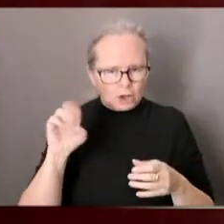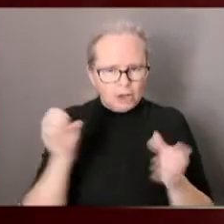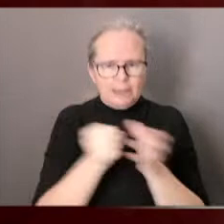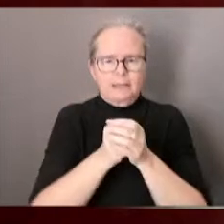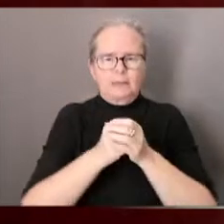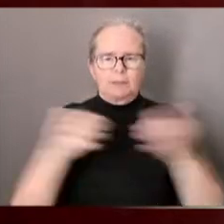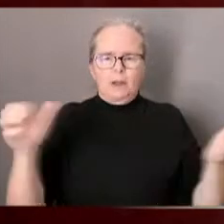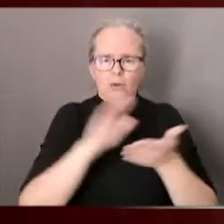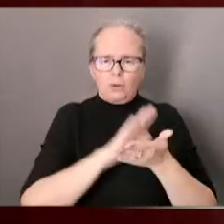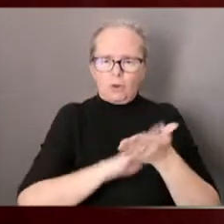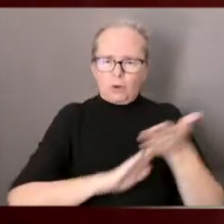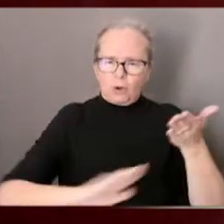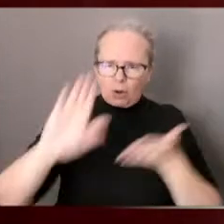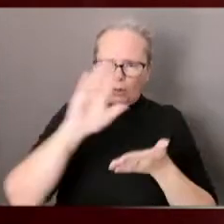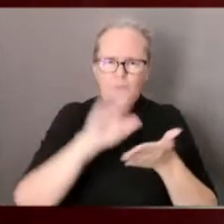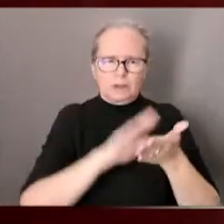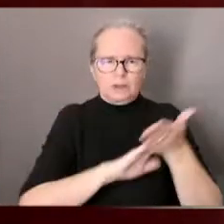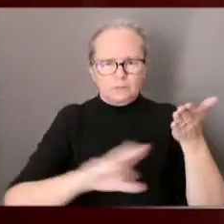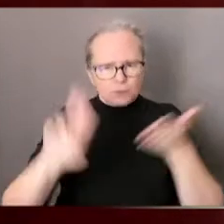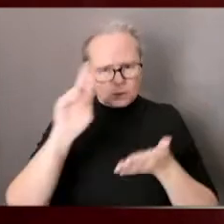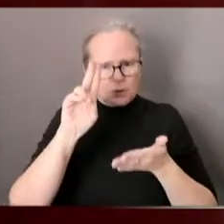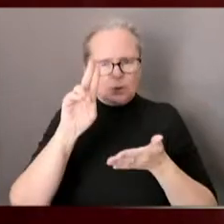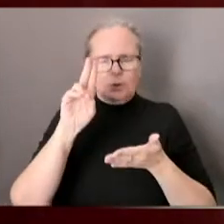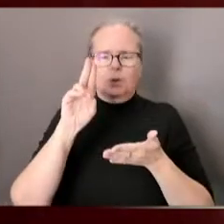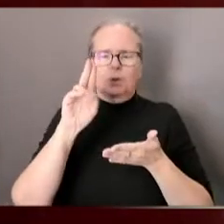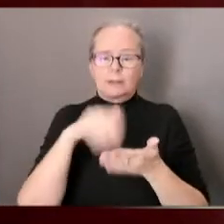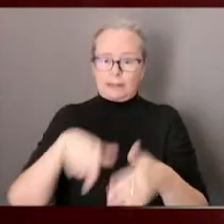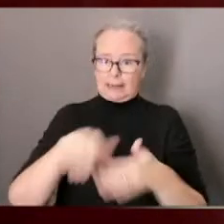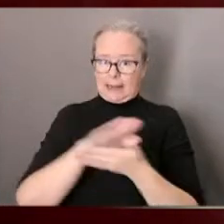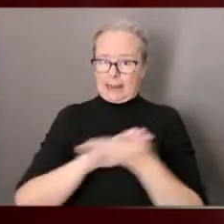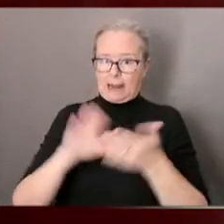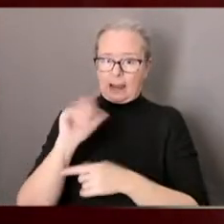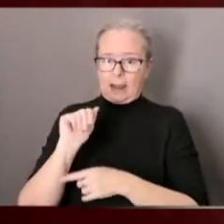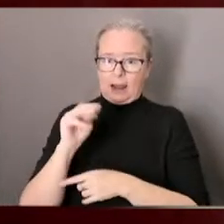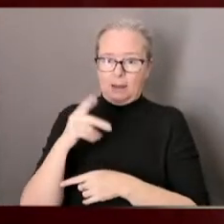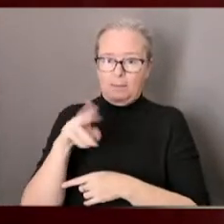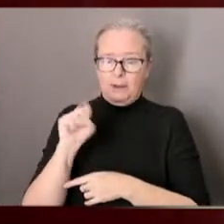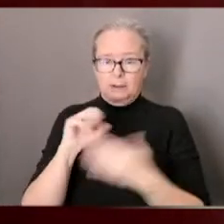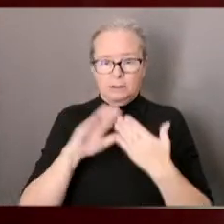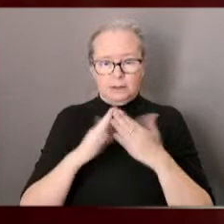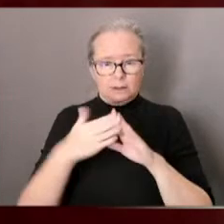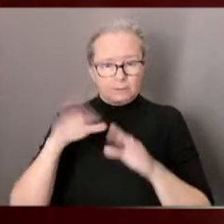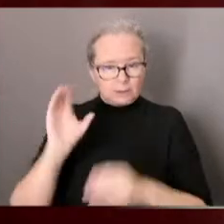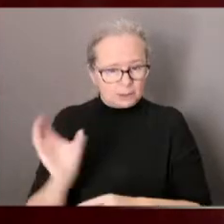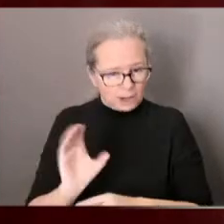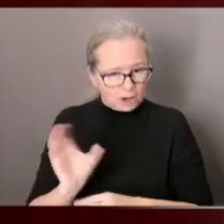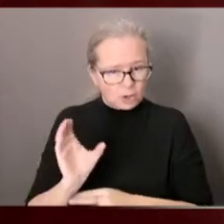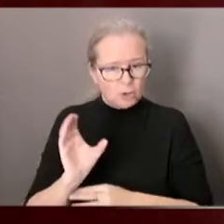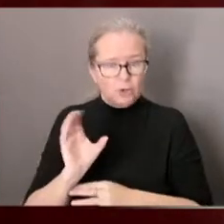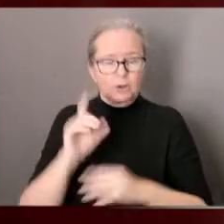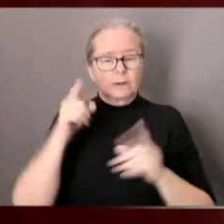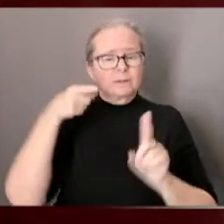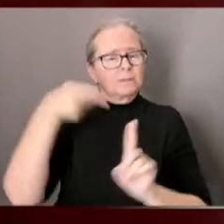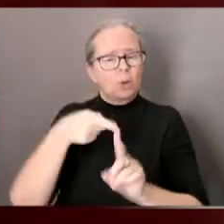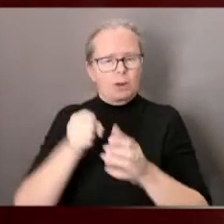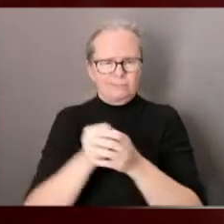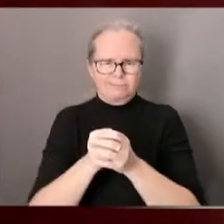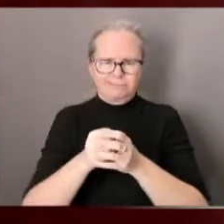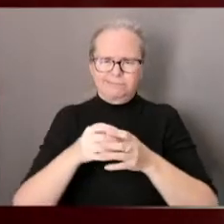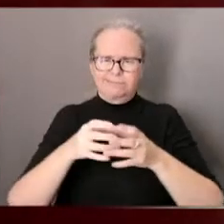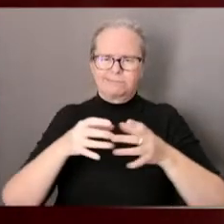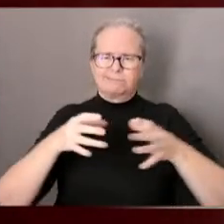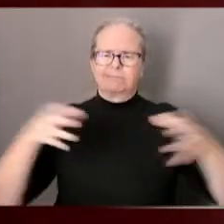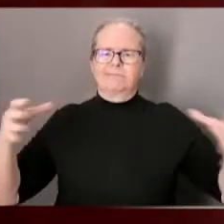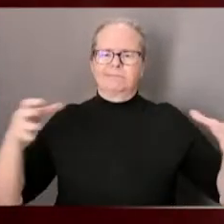institutions are major economic drivers that will grow the talent pipeline to help address labor shortages we're unlocking our potential in